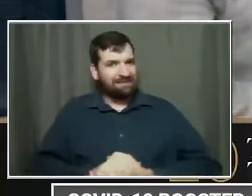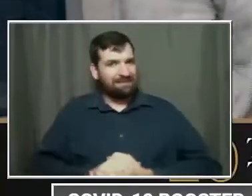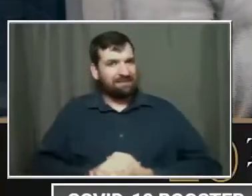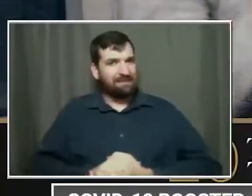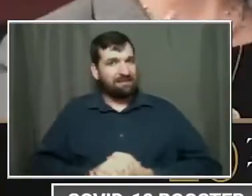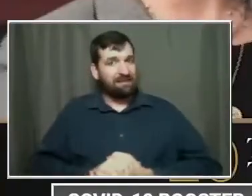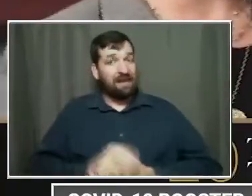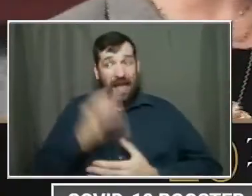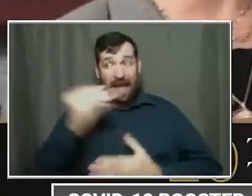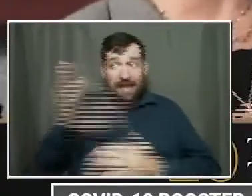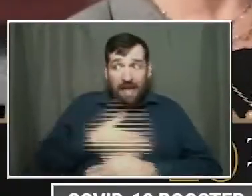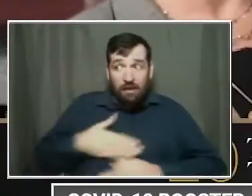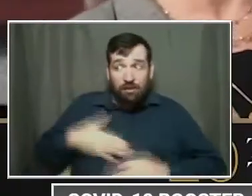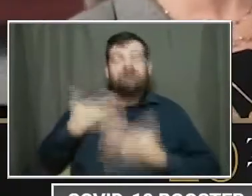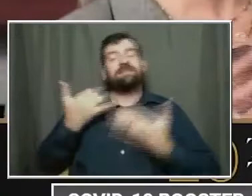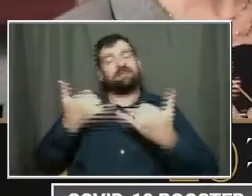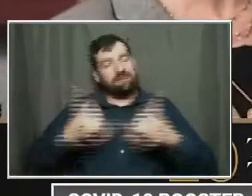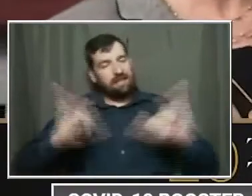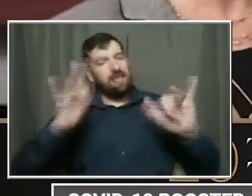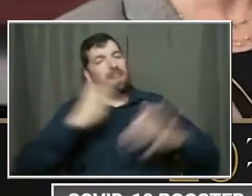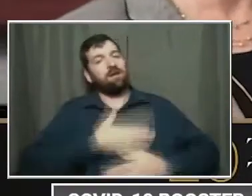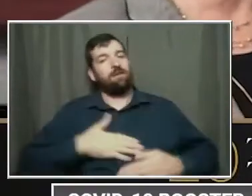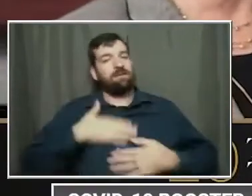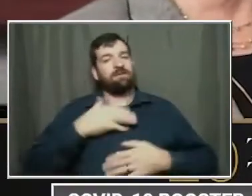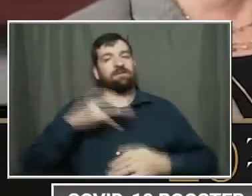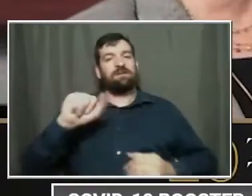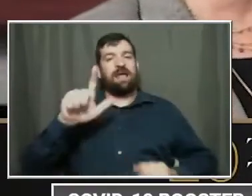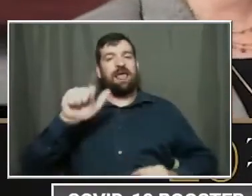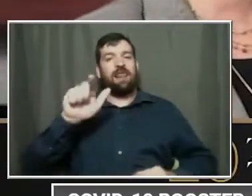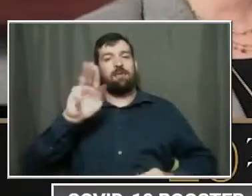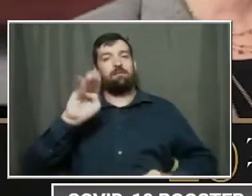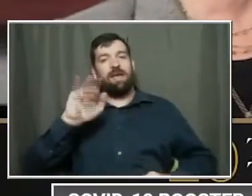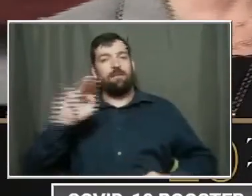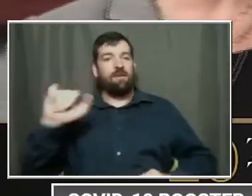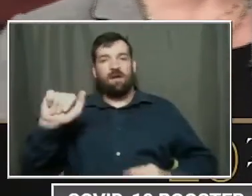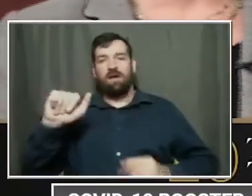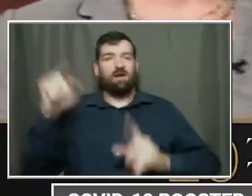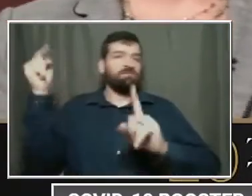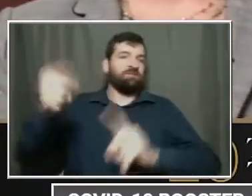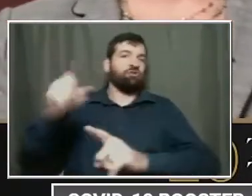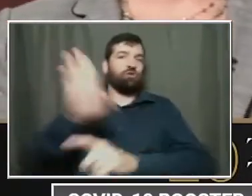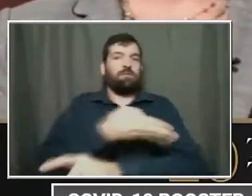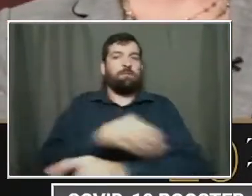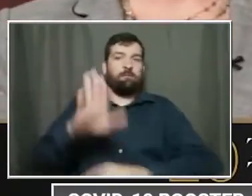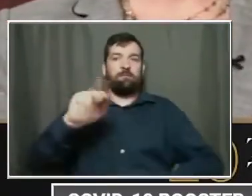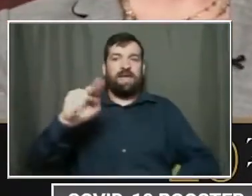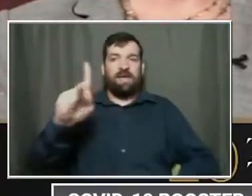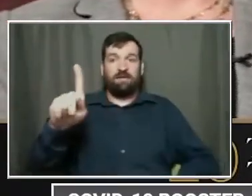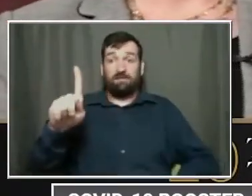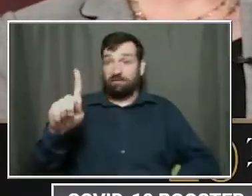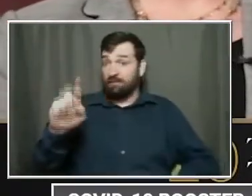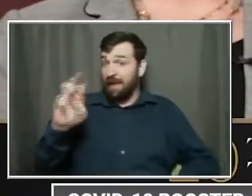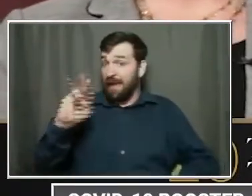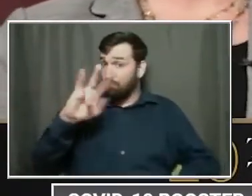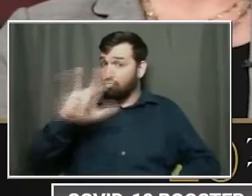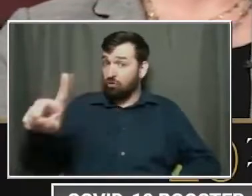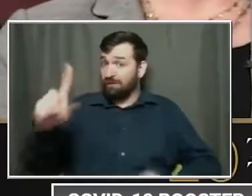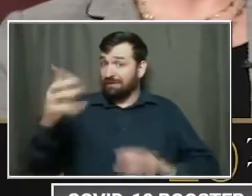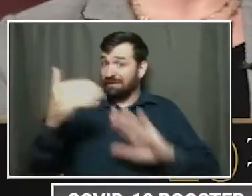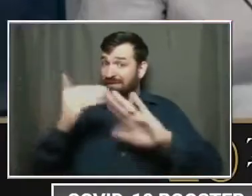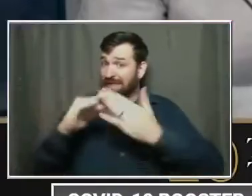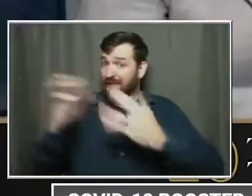There's entertainment? Still entertainment. All right. Alabama's the featured band. It'll be great. Emerald City, back again, and guess